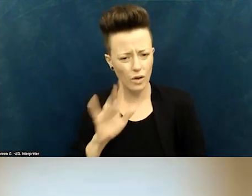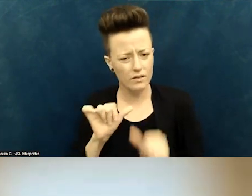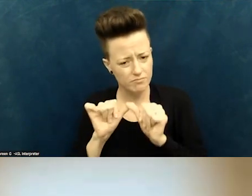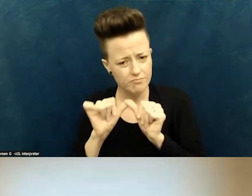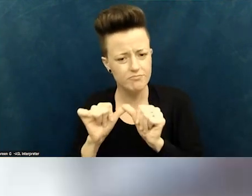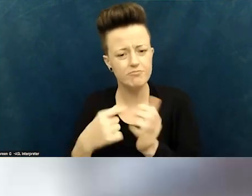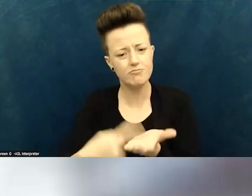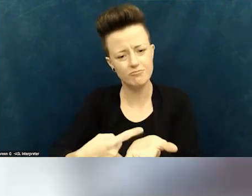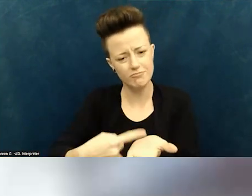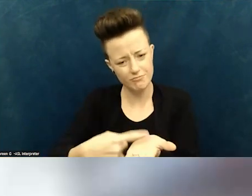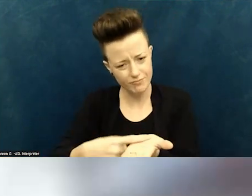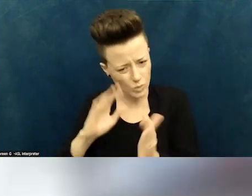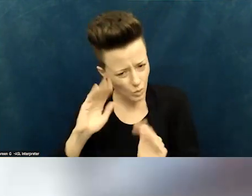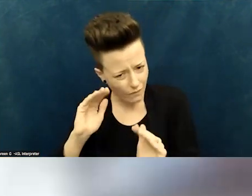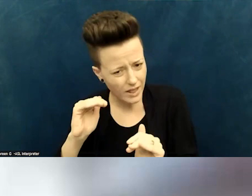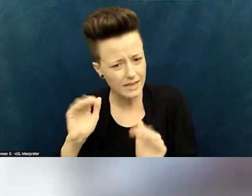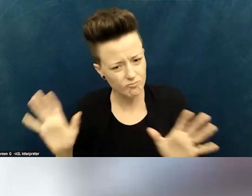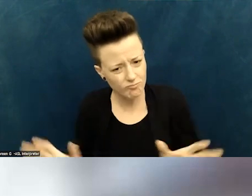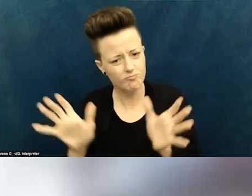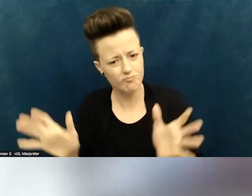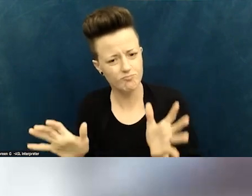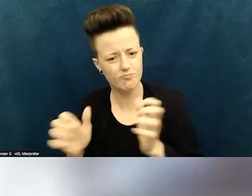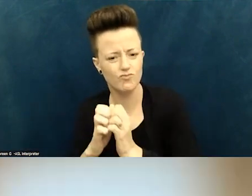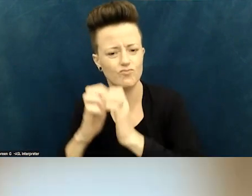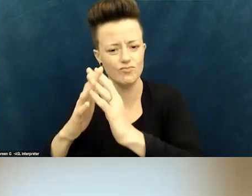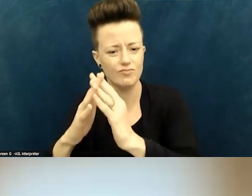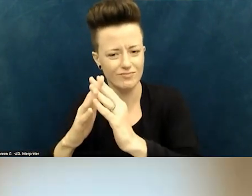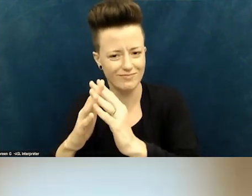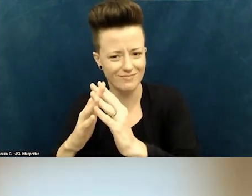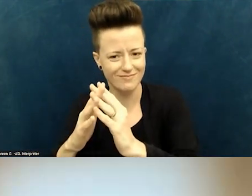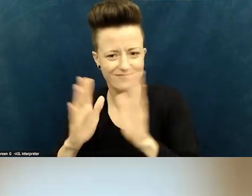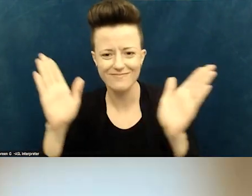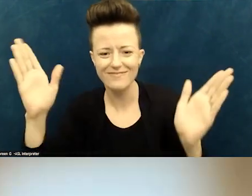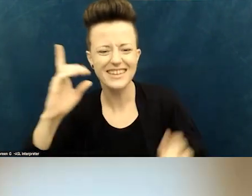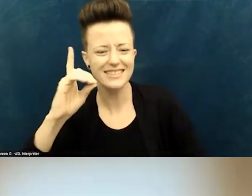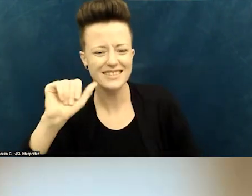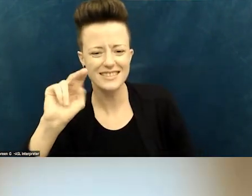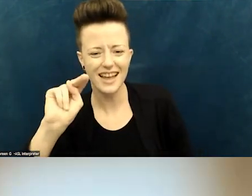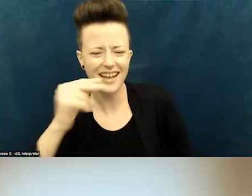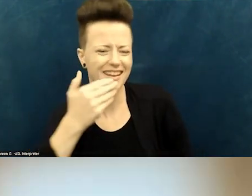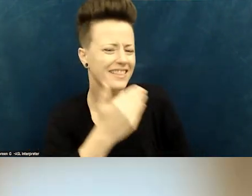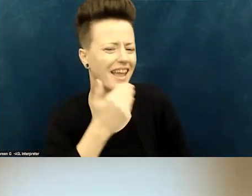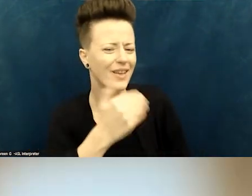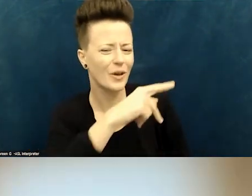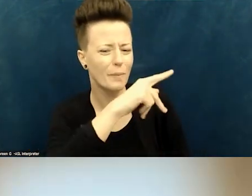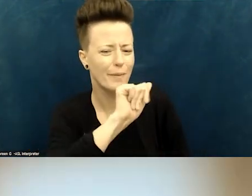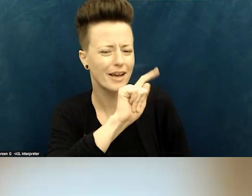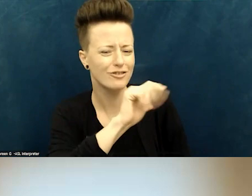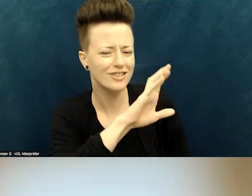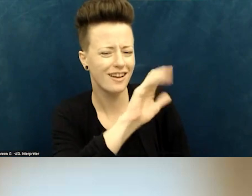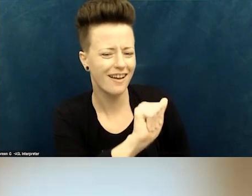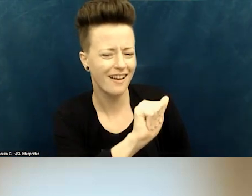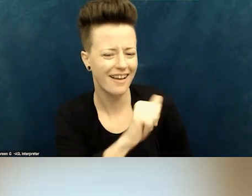to reinvigorate that. Thank you very much, Patricia. I did have one question